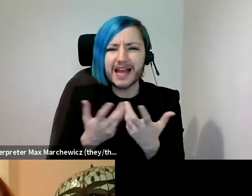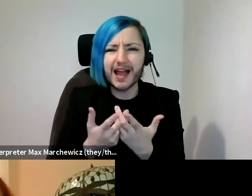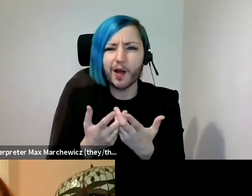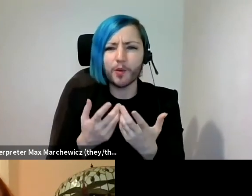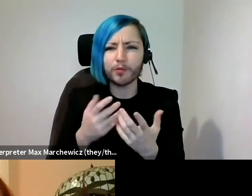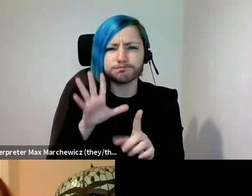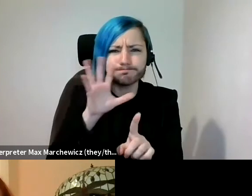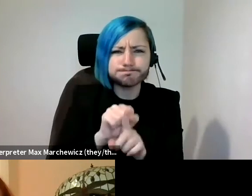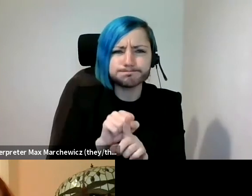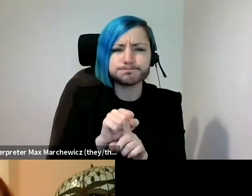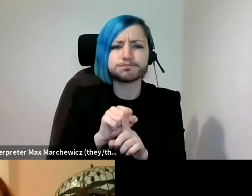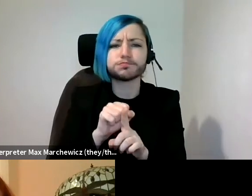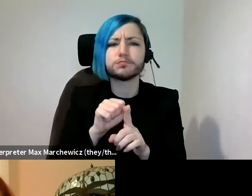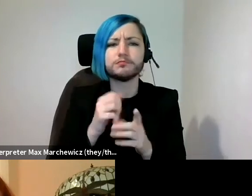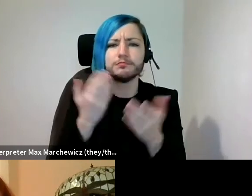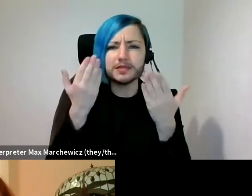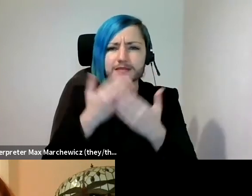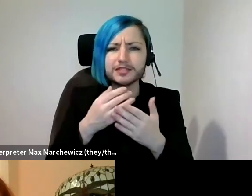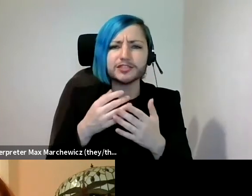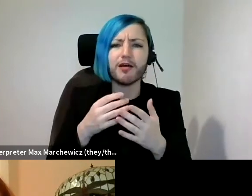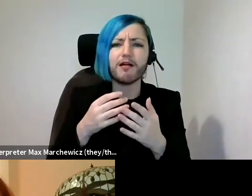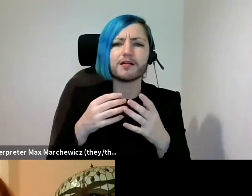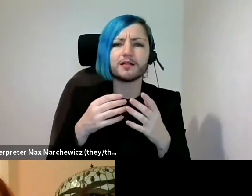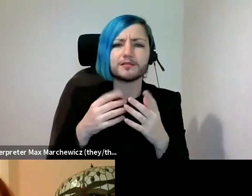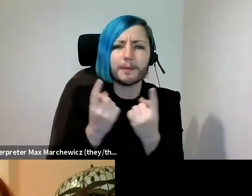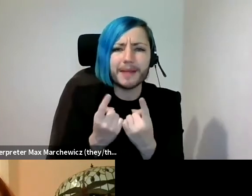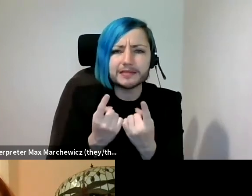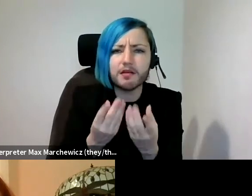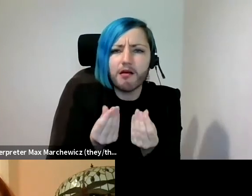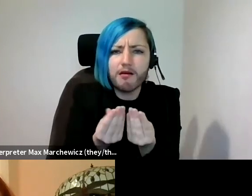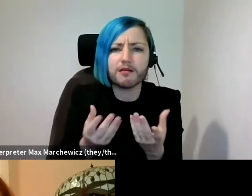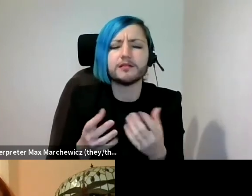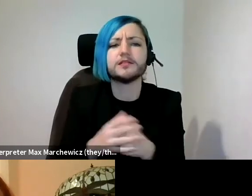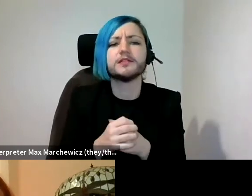wave signals, and there are some papers that talk about that,